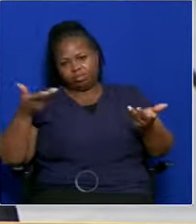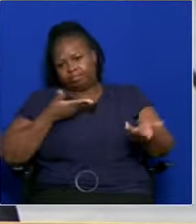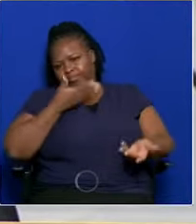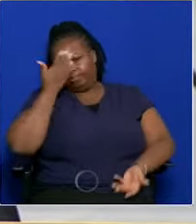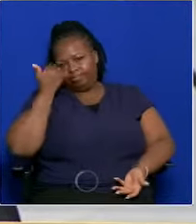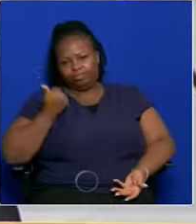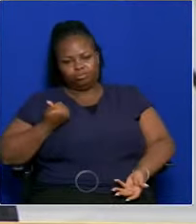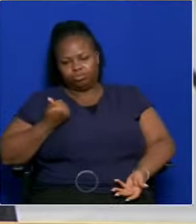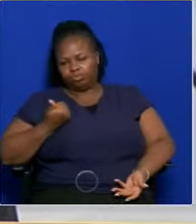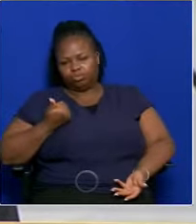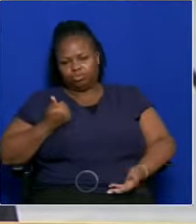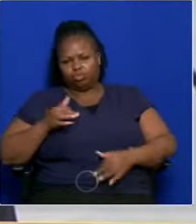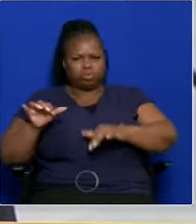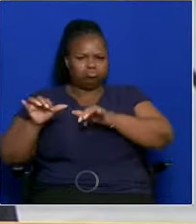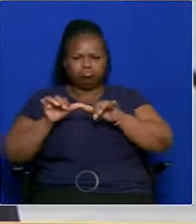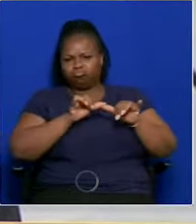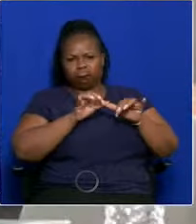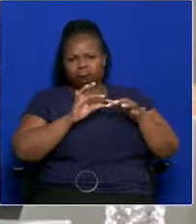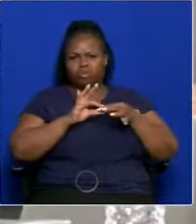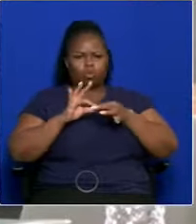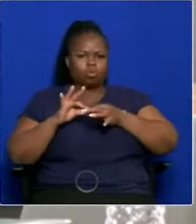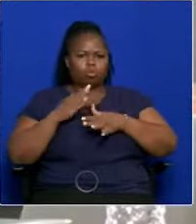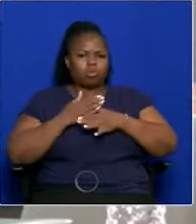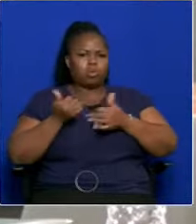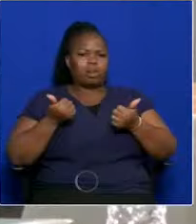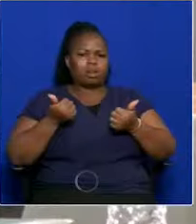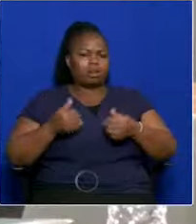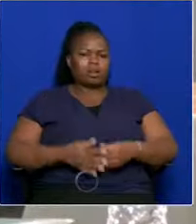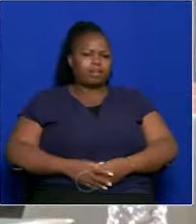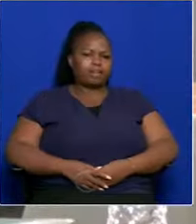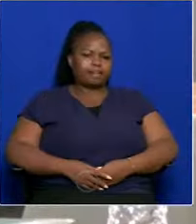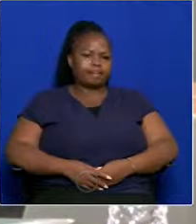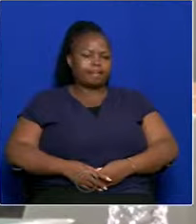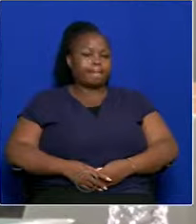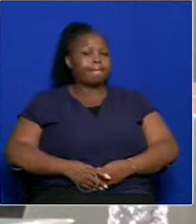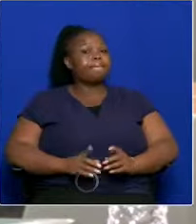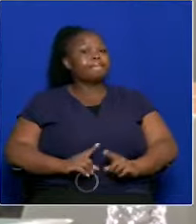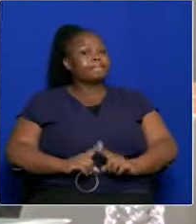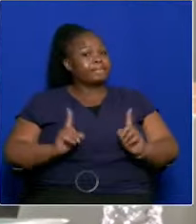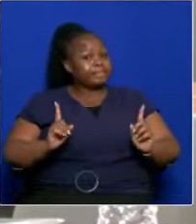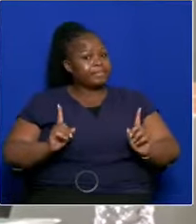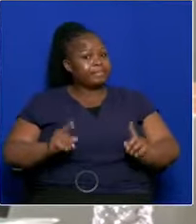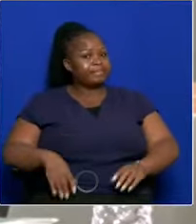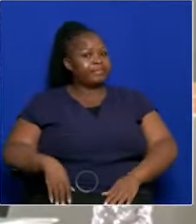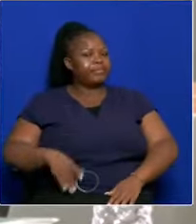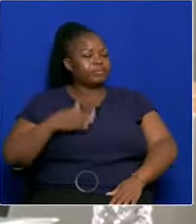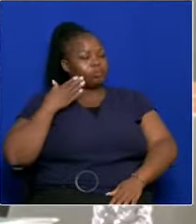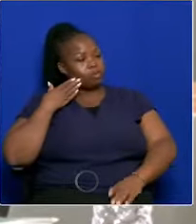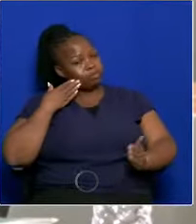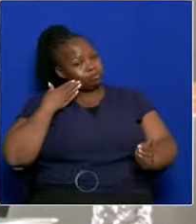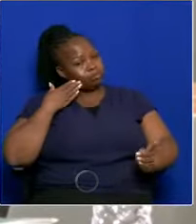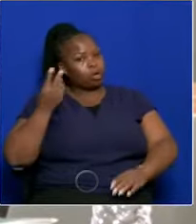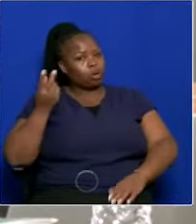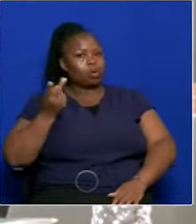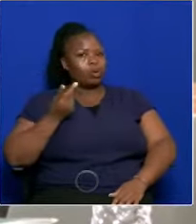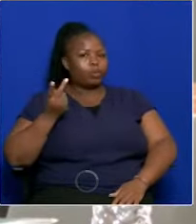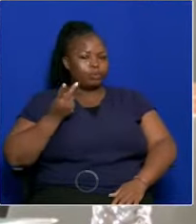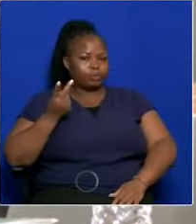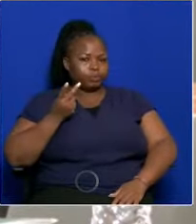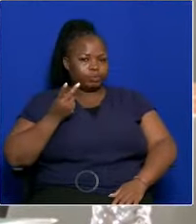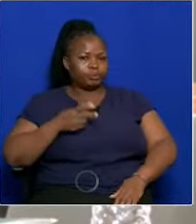well with others. But was appearing. Also, our communication